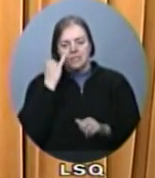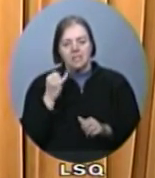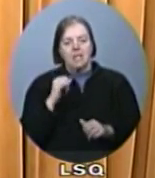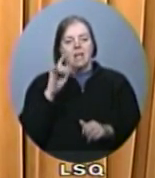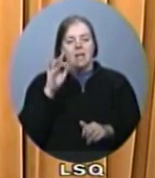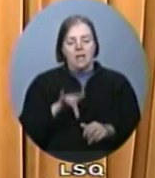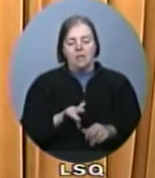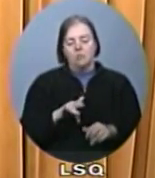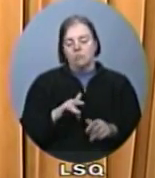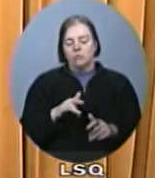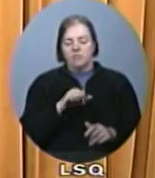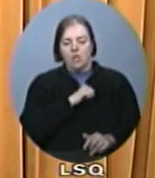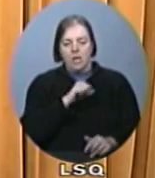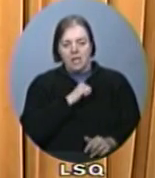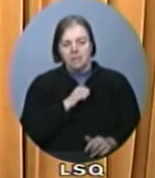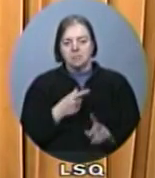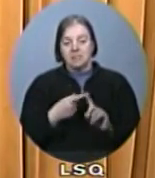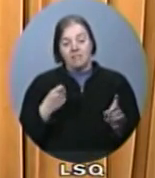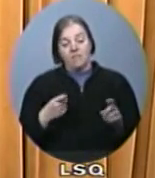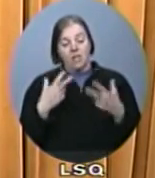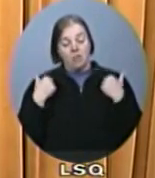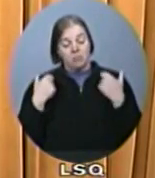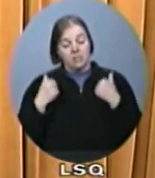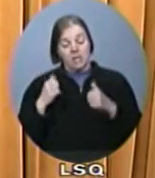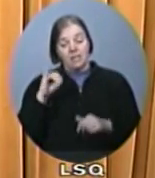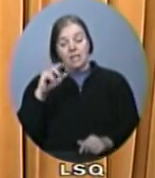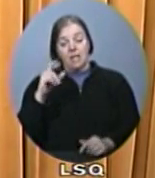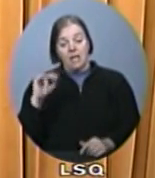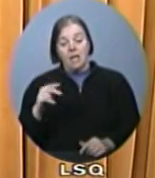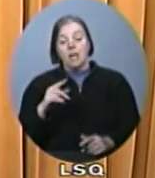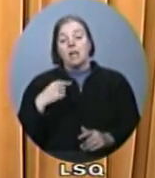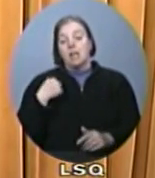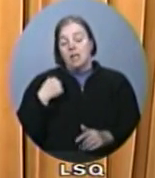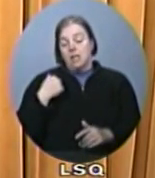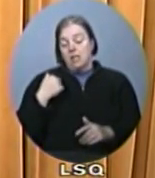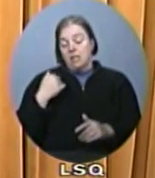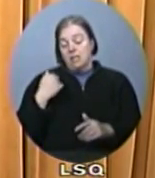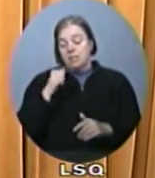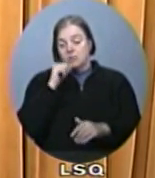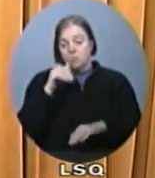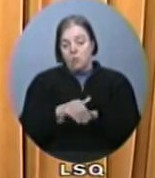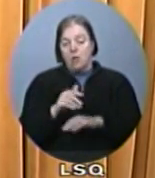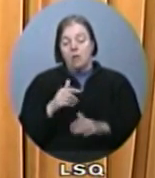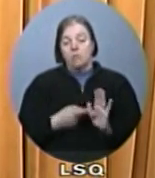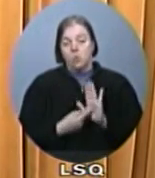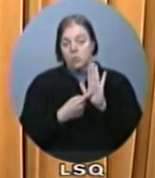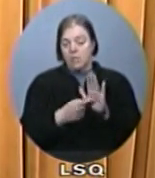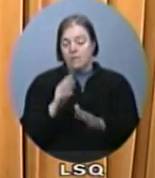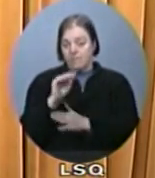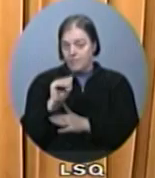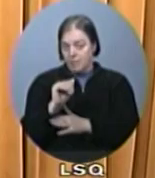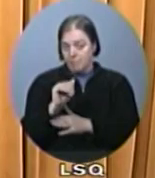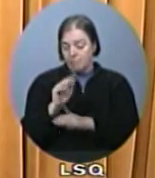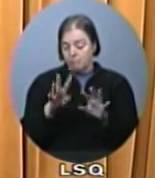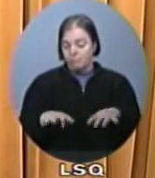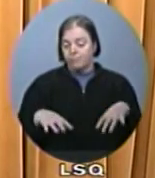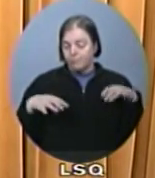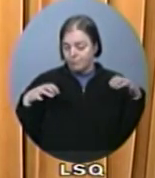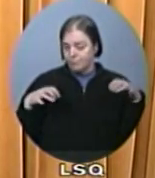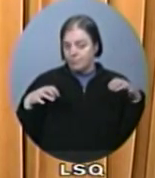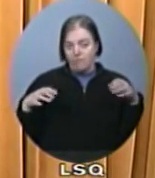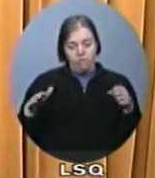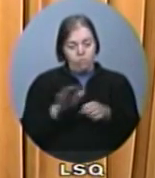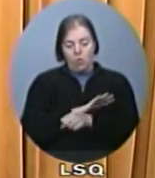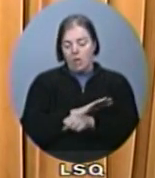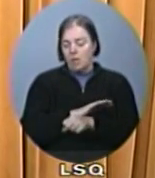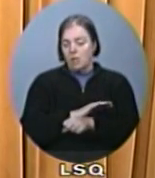film played to a sold-out crowd at the Library and Archives. Can the Minister of Canadian Heritage please tell the House why he